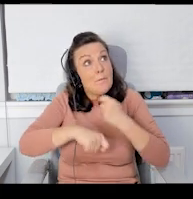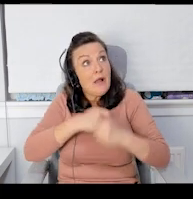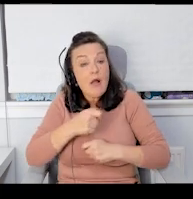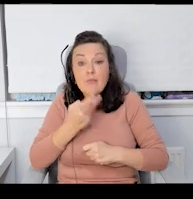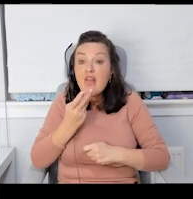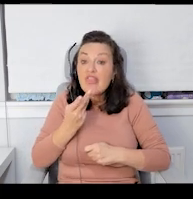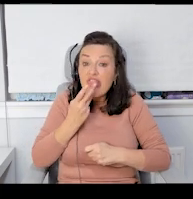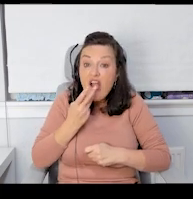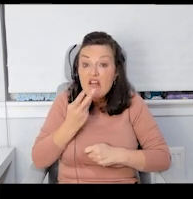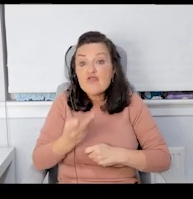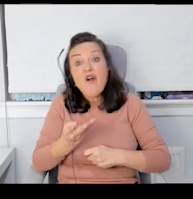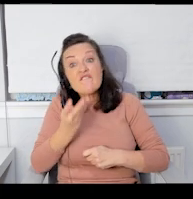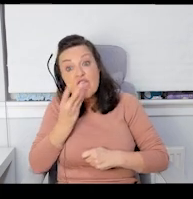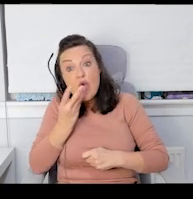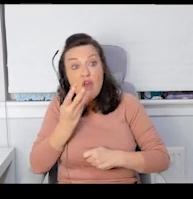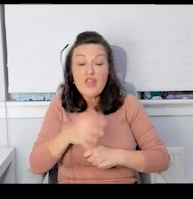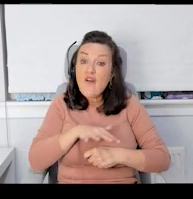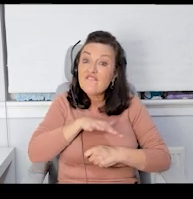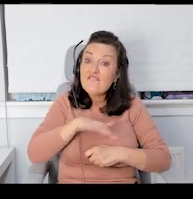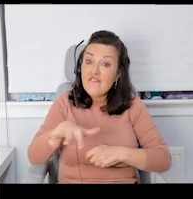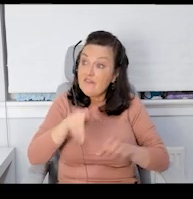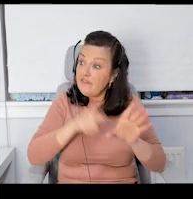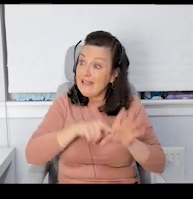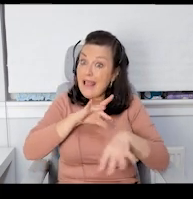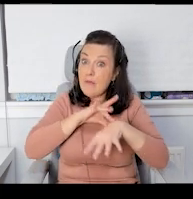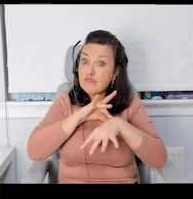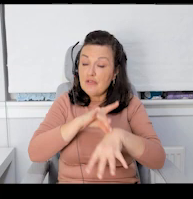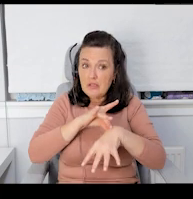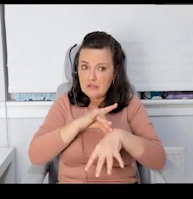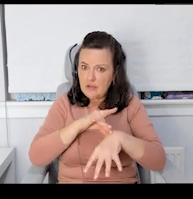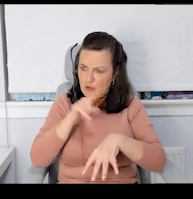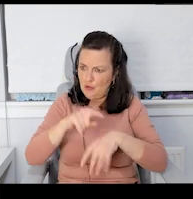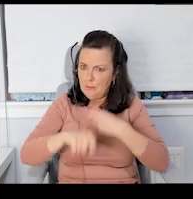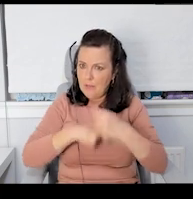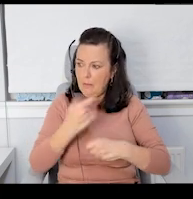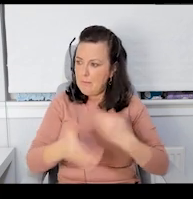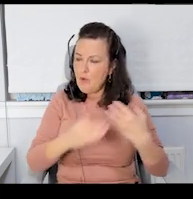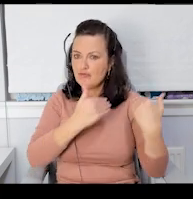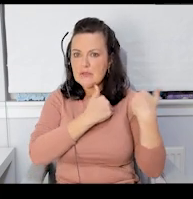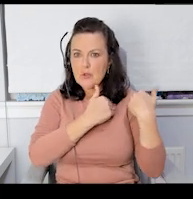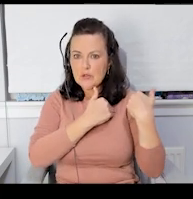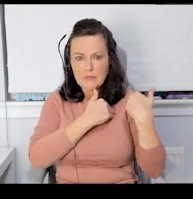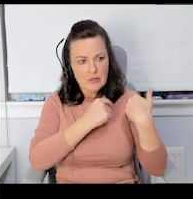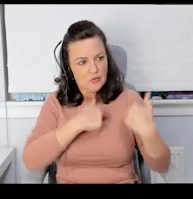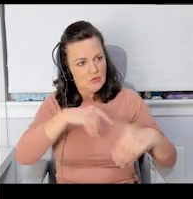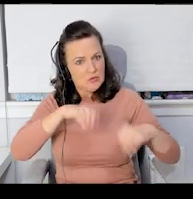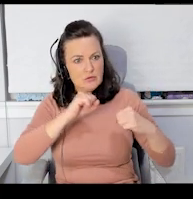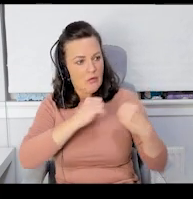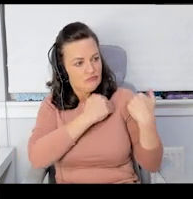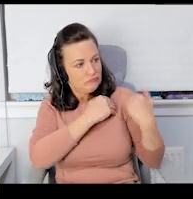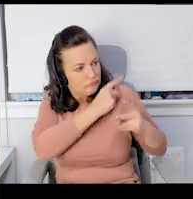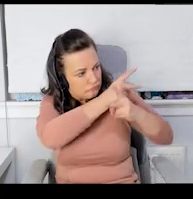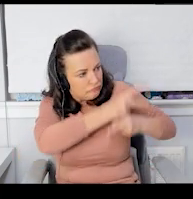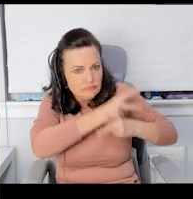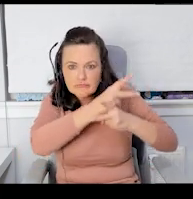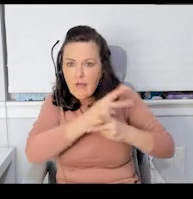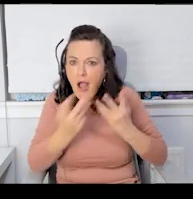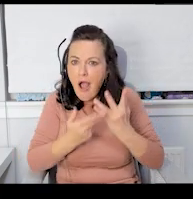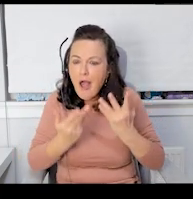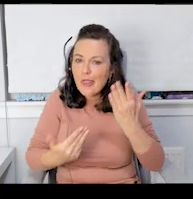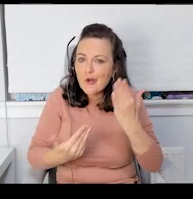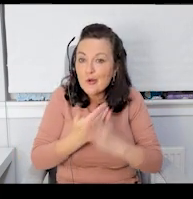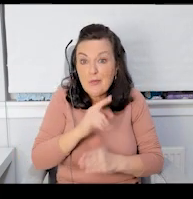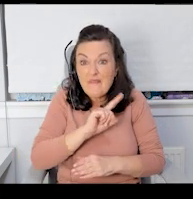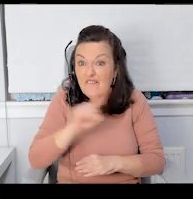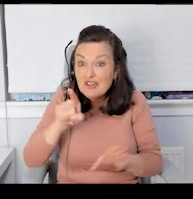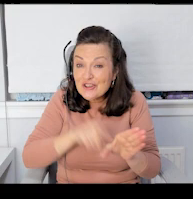year apprentice, you're starting to take on the first year apprentices and sort of take them through and mentor them. So that's sort of a big part of it, but also the progression.